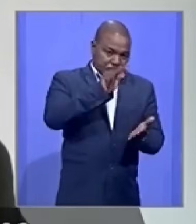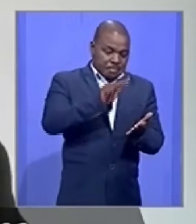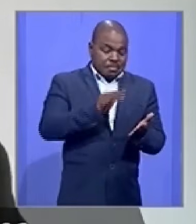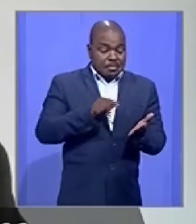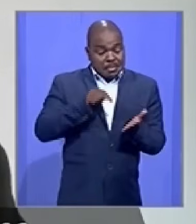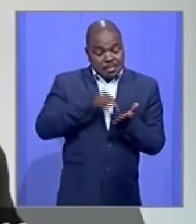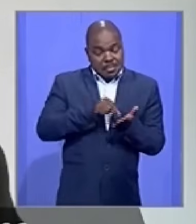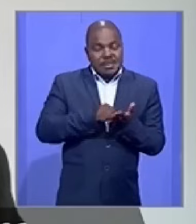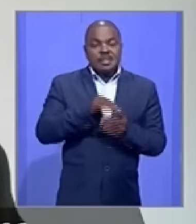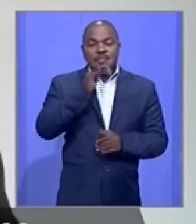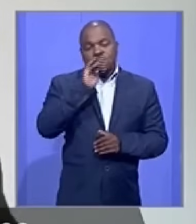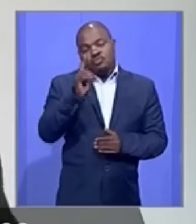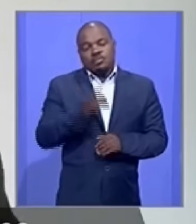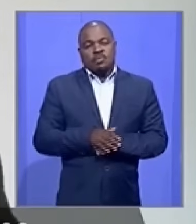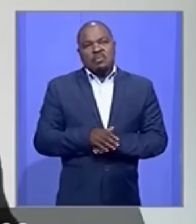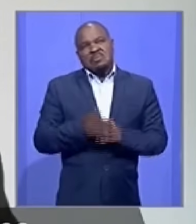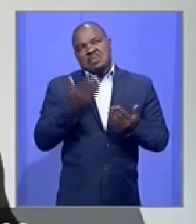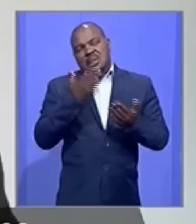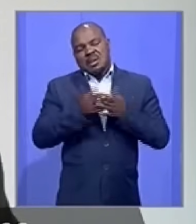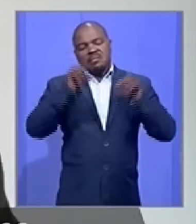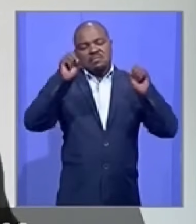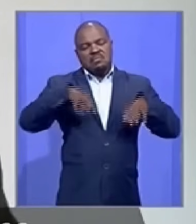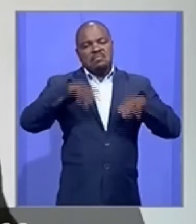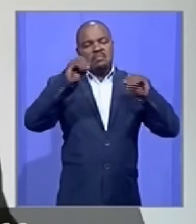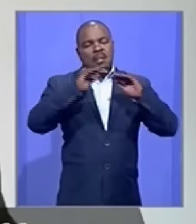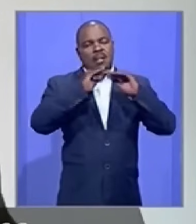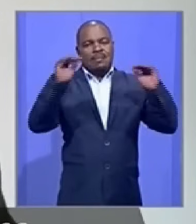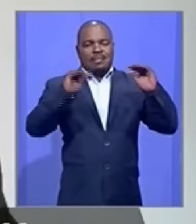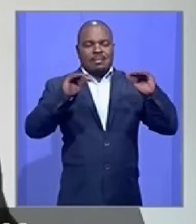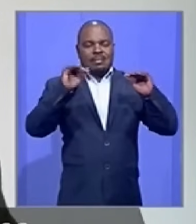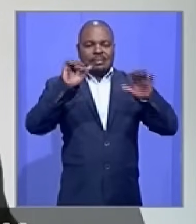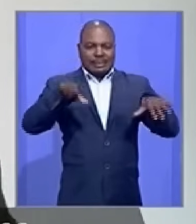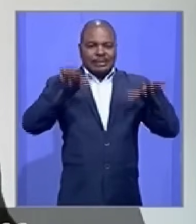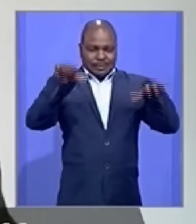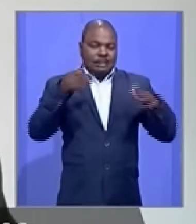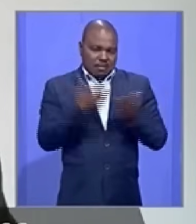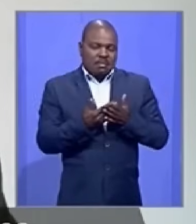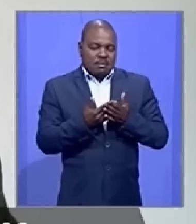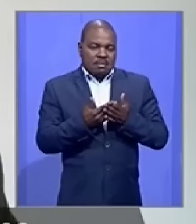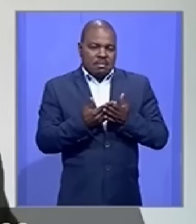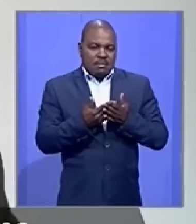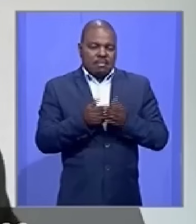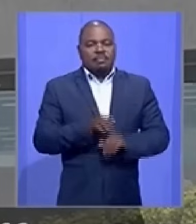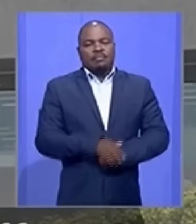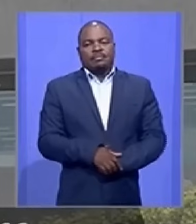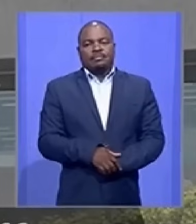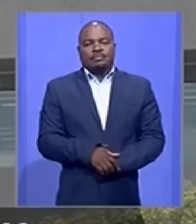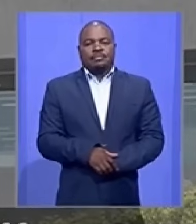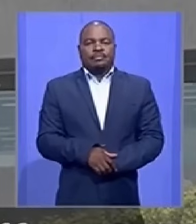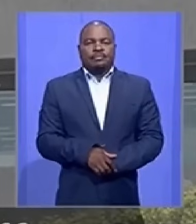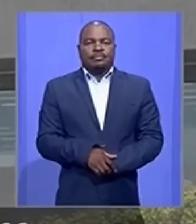for up to level 16 or stage 16 of load shedding.